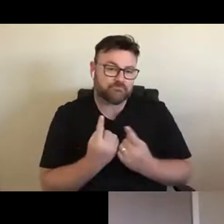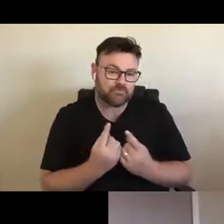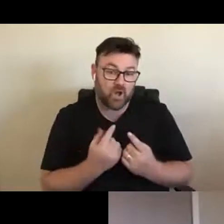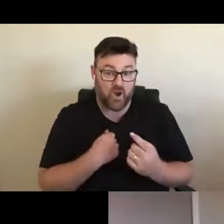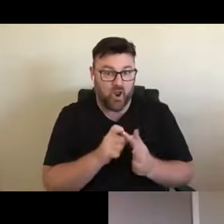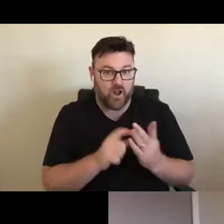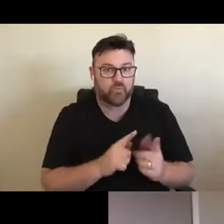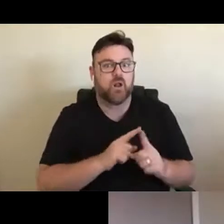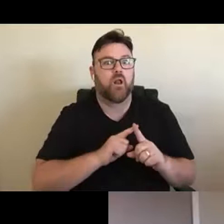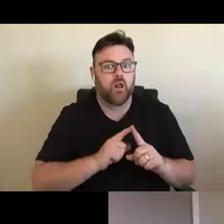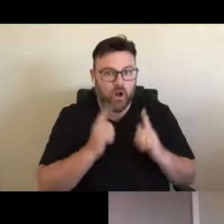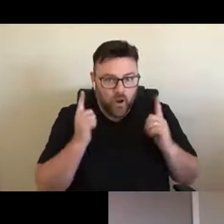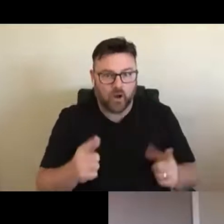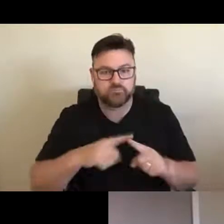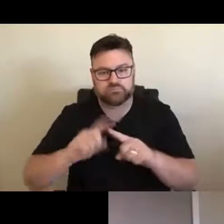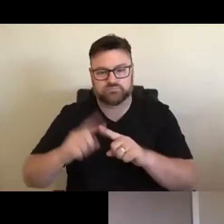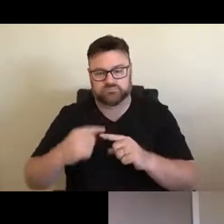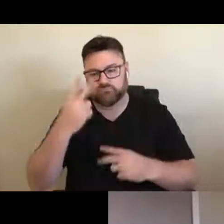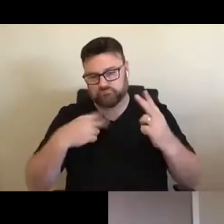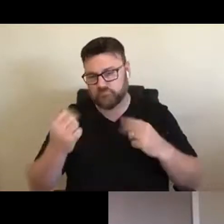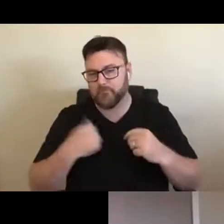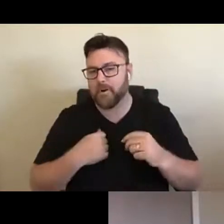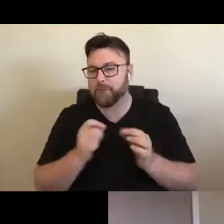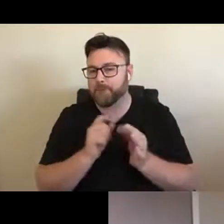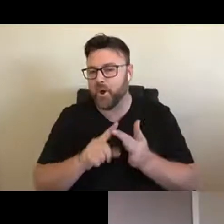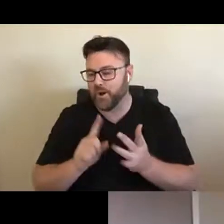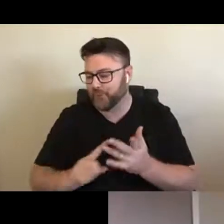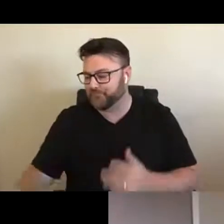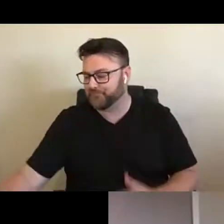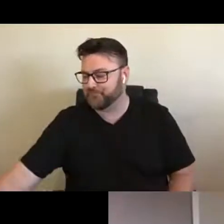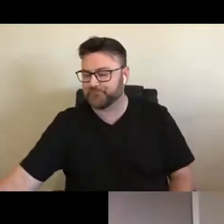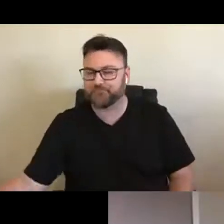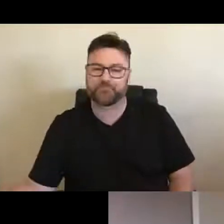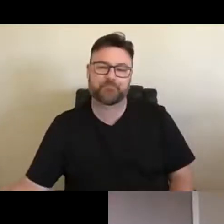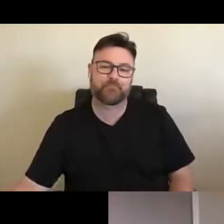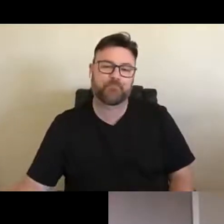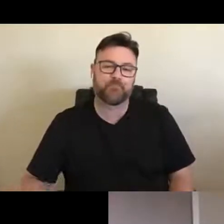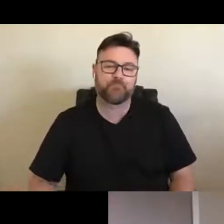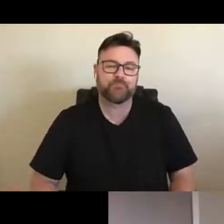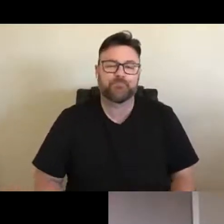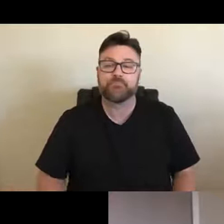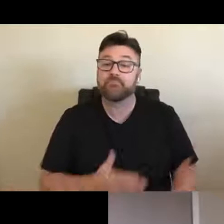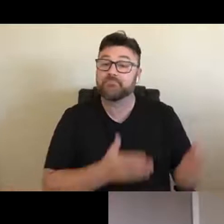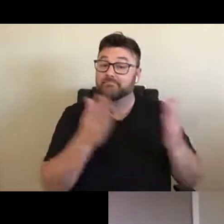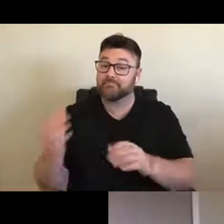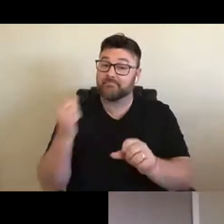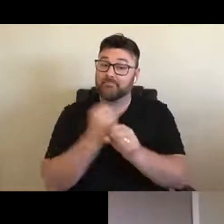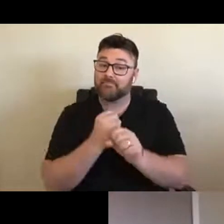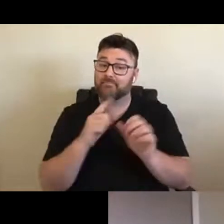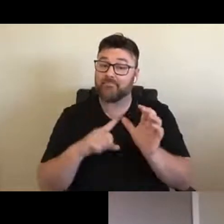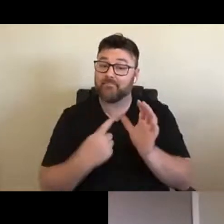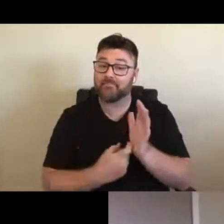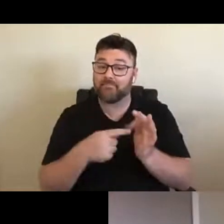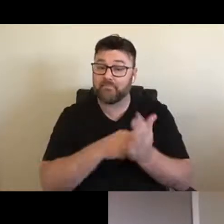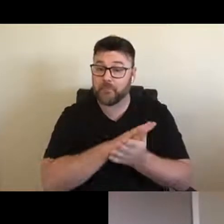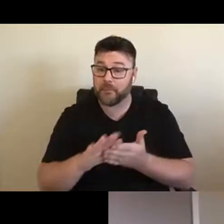so they can find that in the bio. Yeah, yeah. And Gareth, can we please hear from you? Did you want to speak